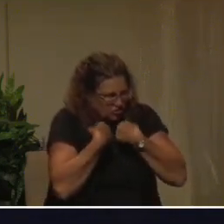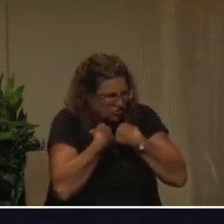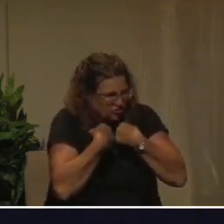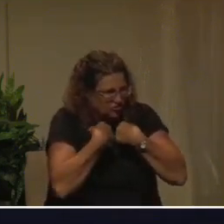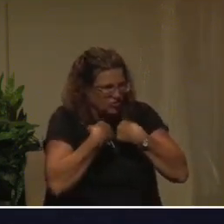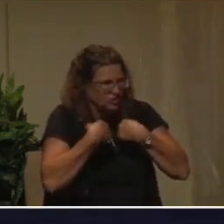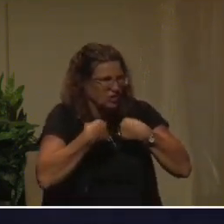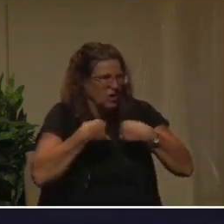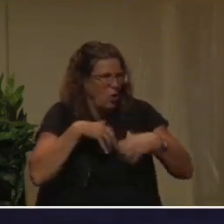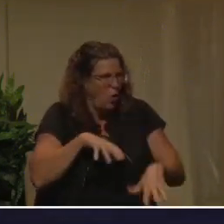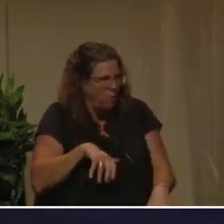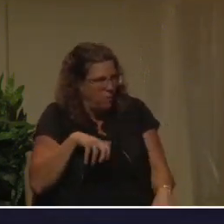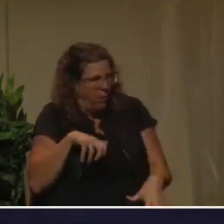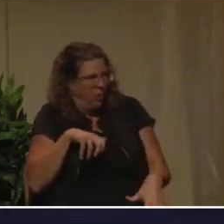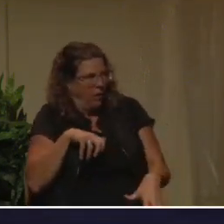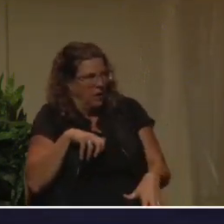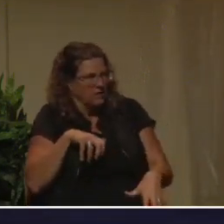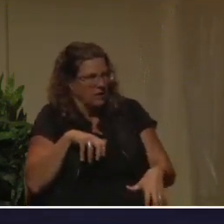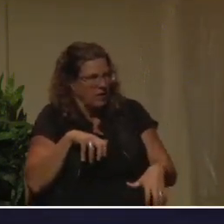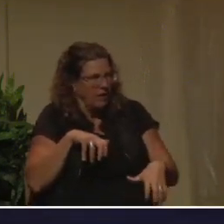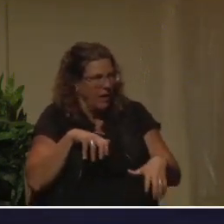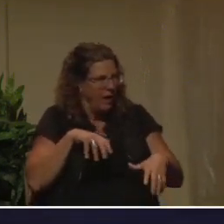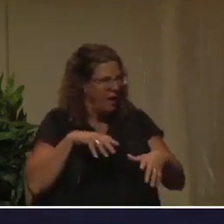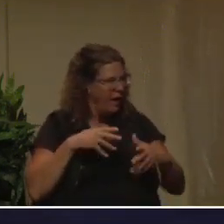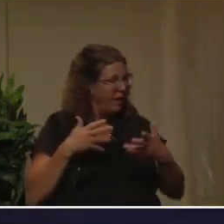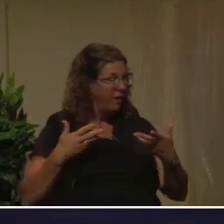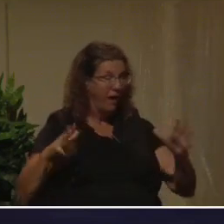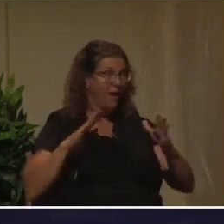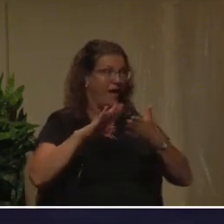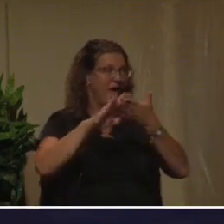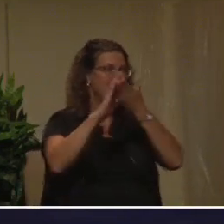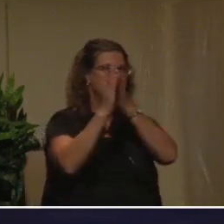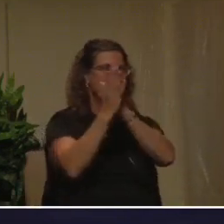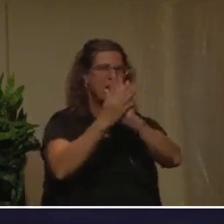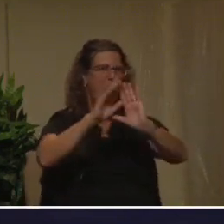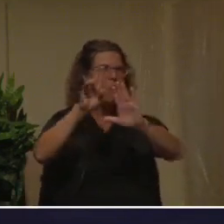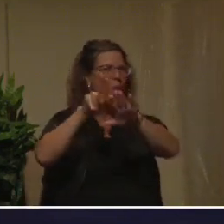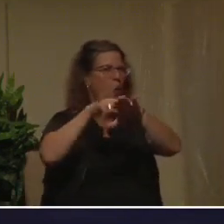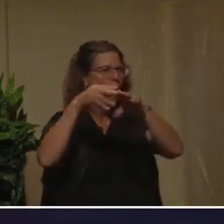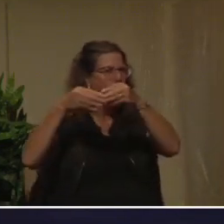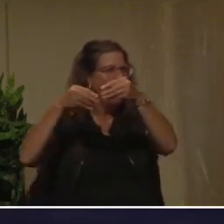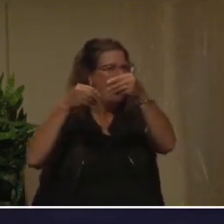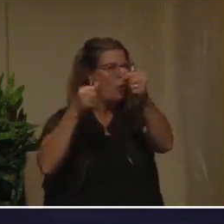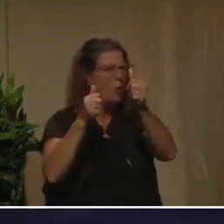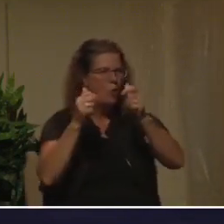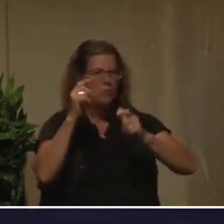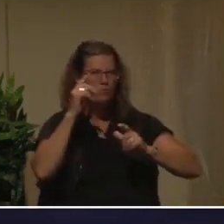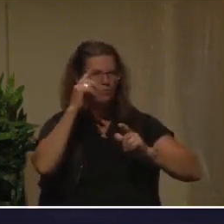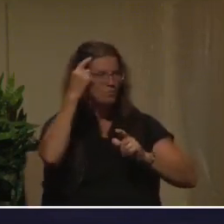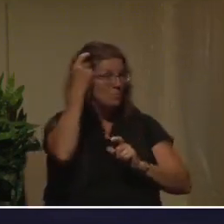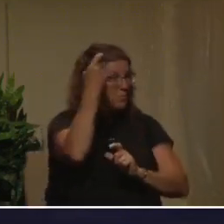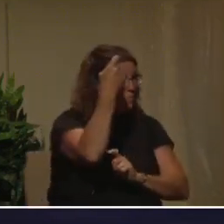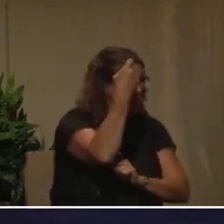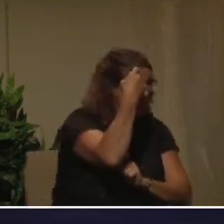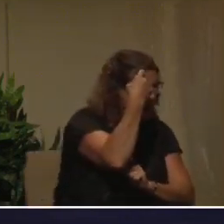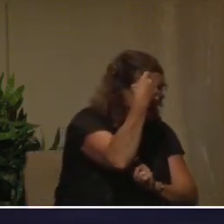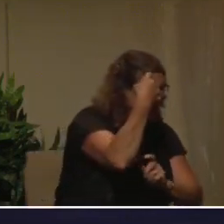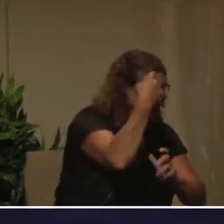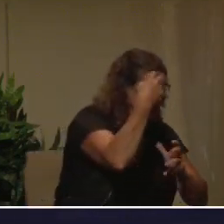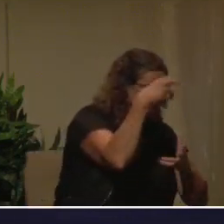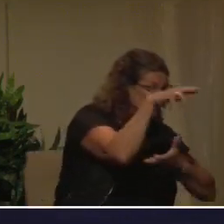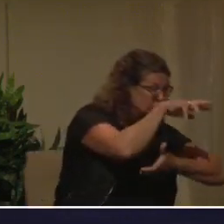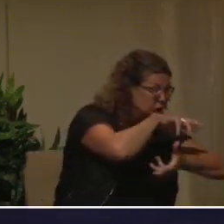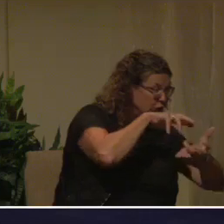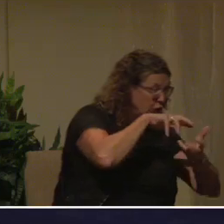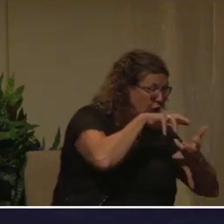atrophied or paralyzed will be strong again. Minds that are confused will be sharp